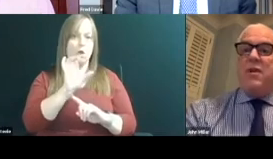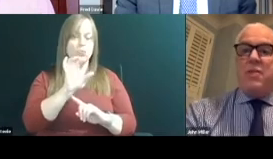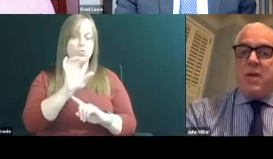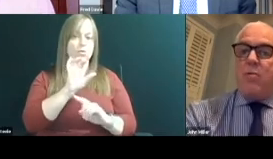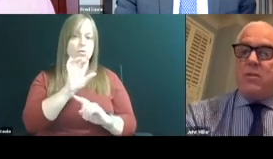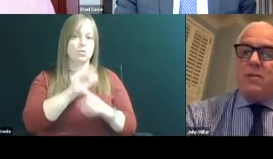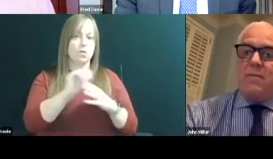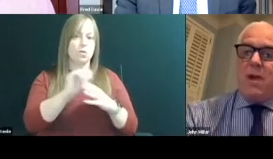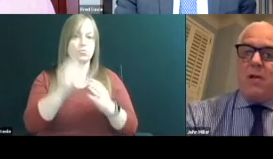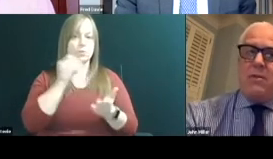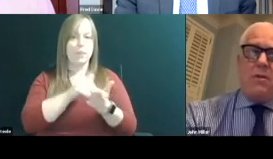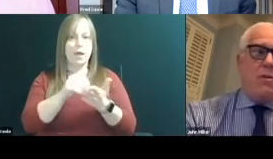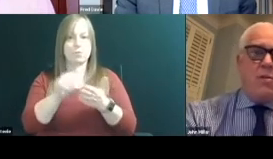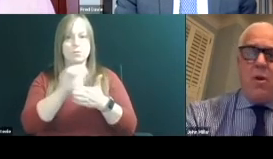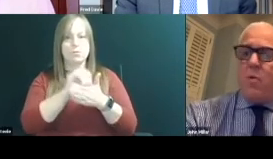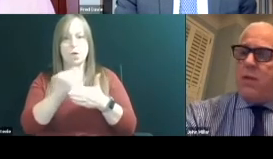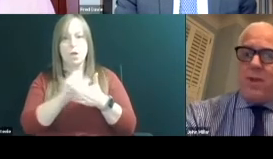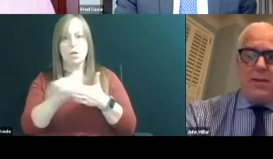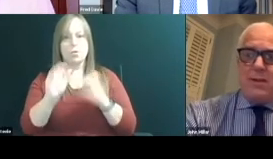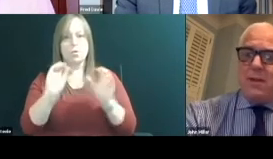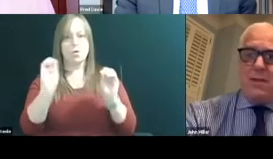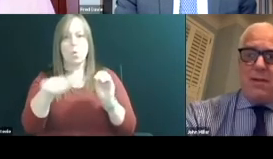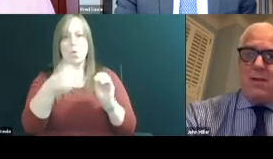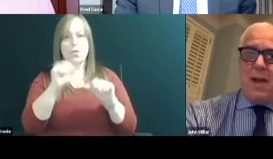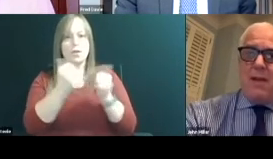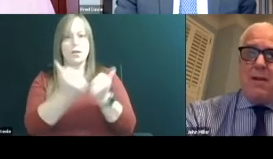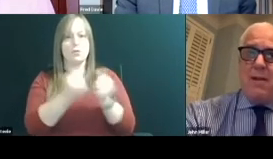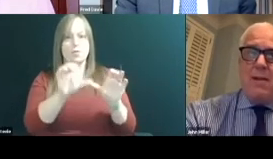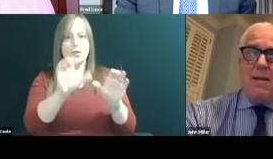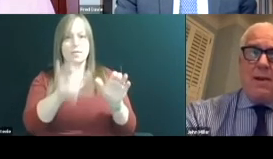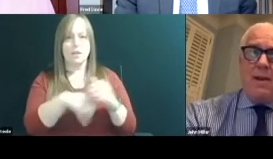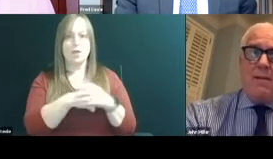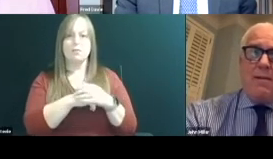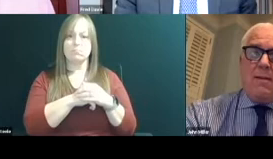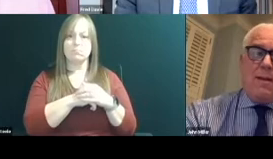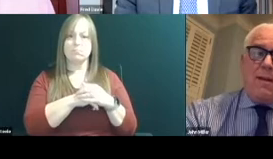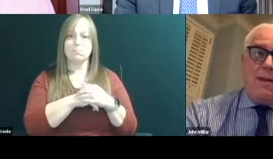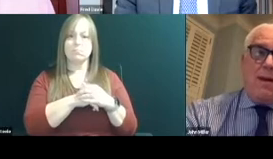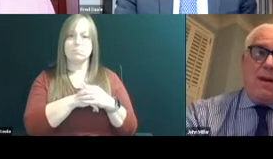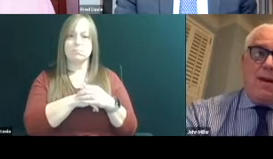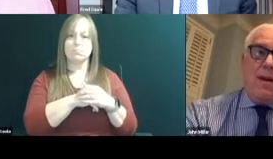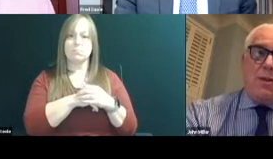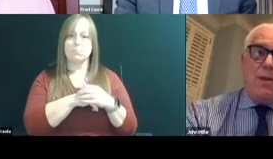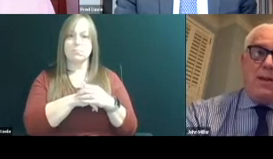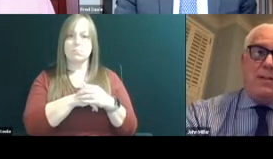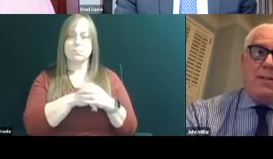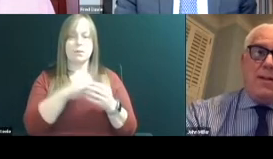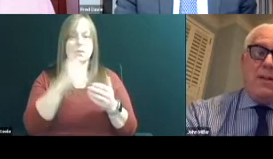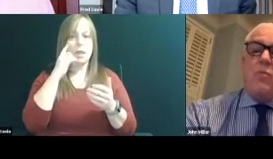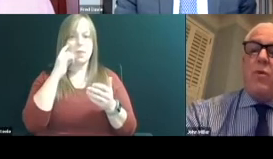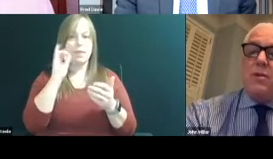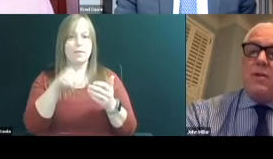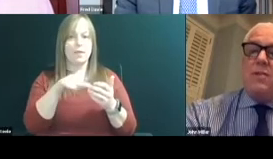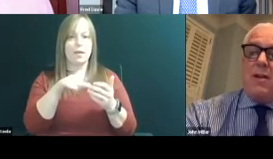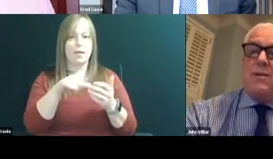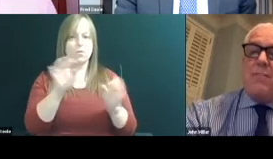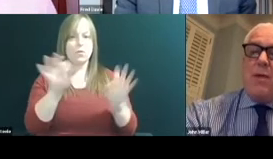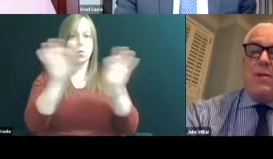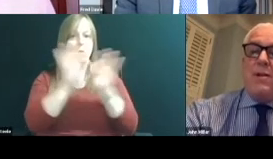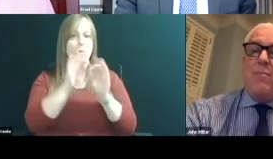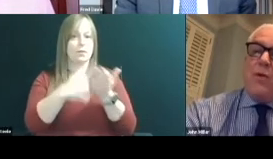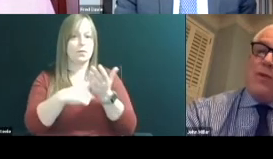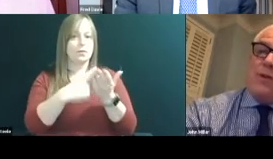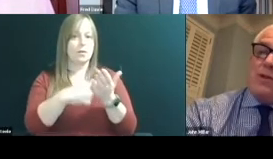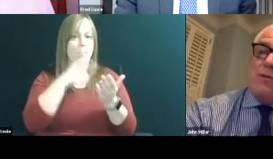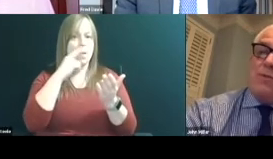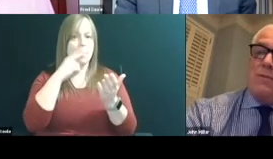dollars, the thousands of dollars. No other agency does that. And I think it's worth discussing